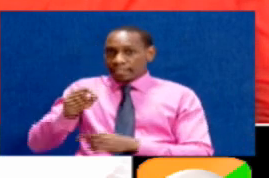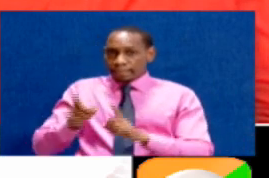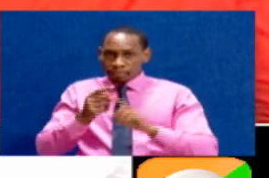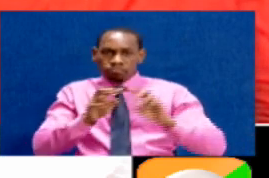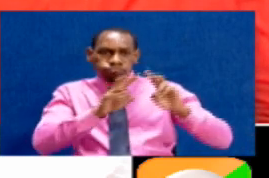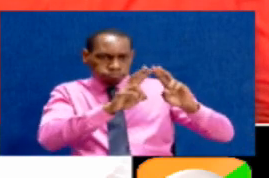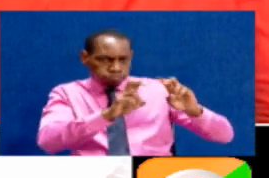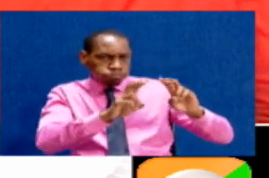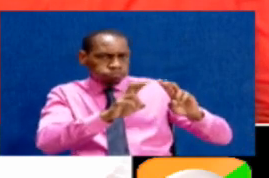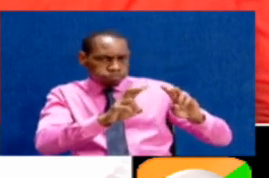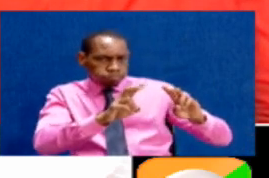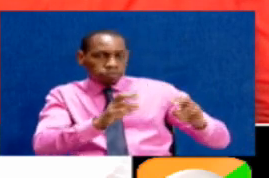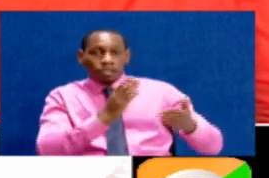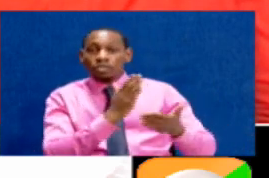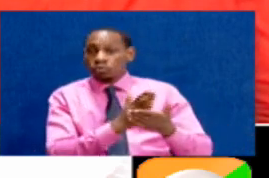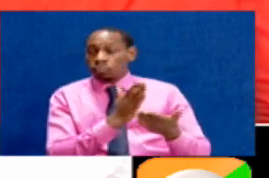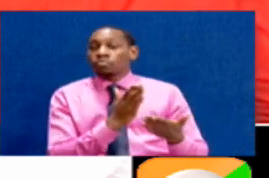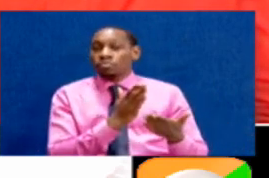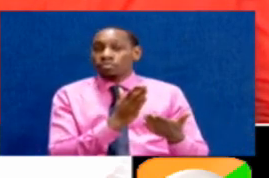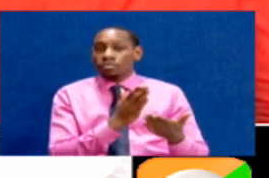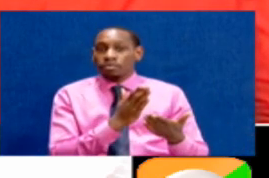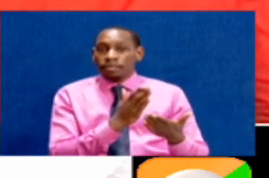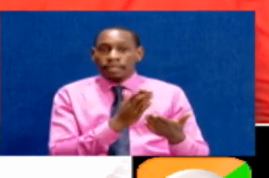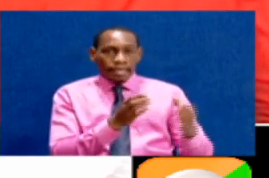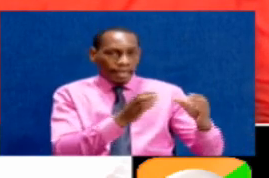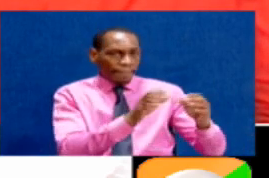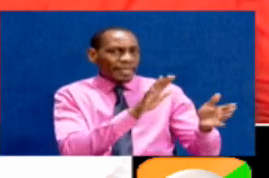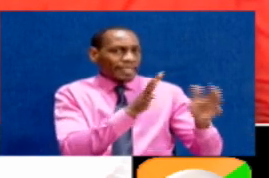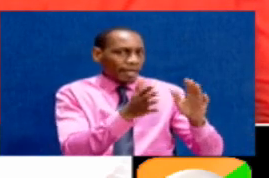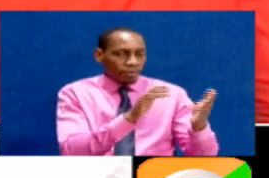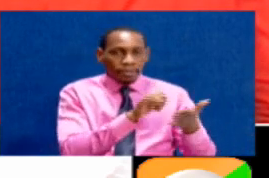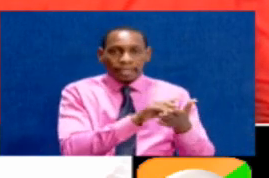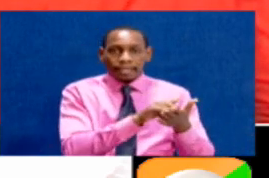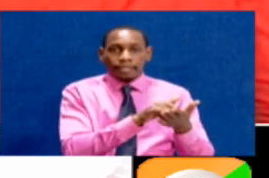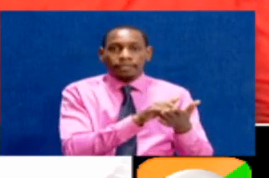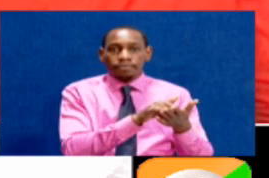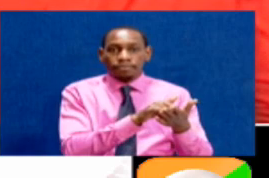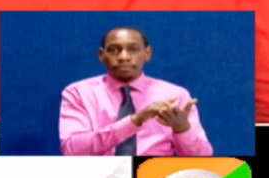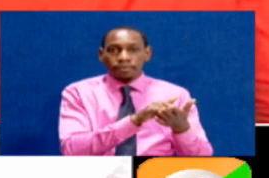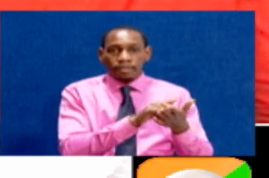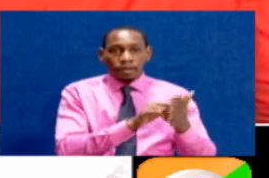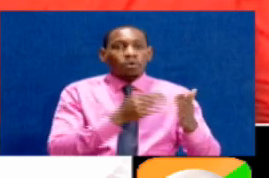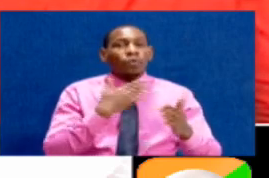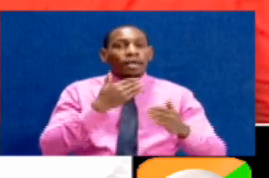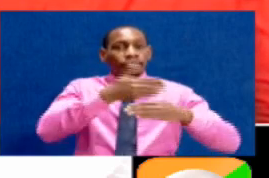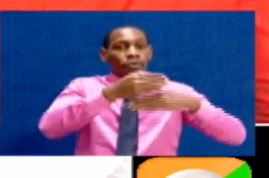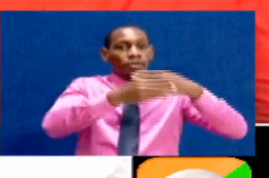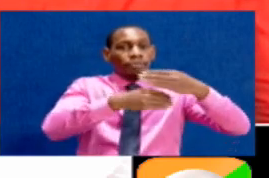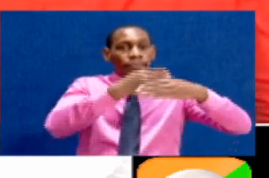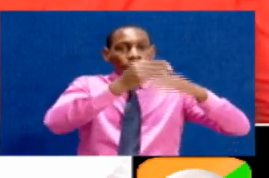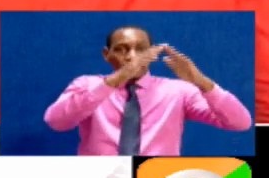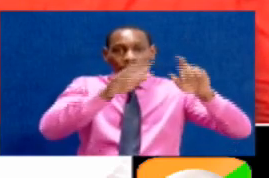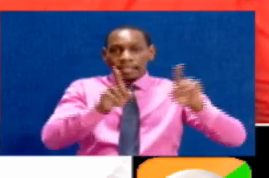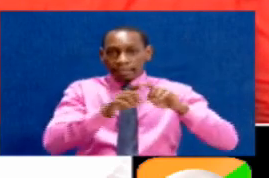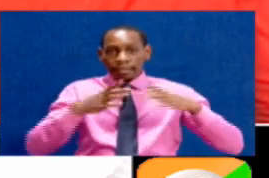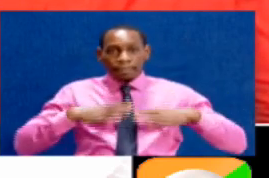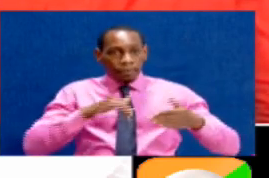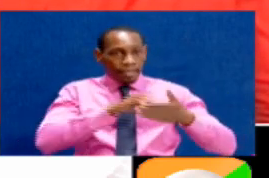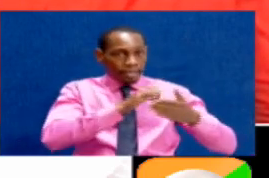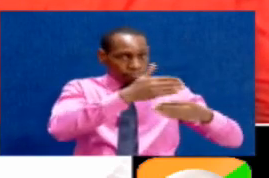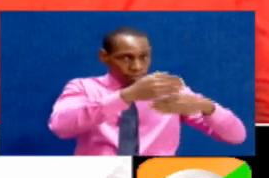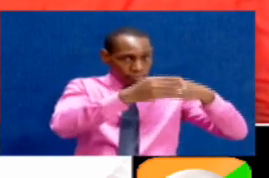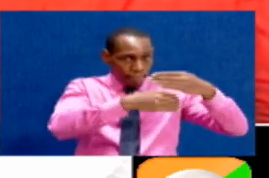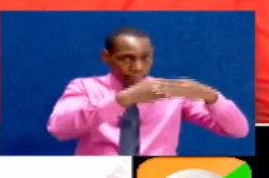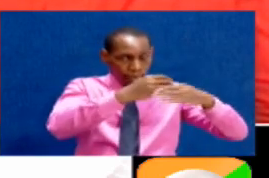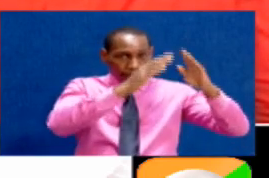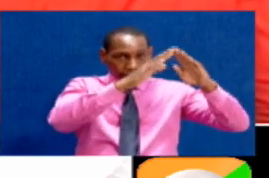due diligence. You need to do your diligence on the company that is doing the development, the people who are doing the